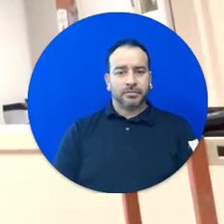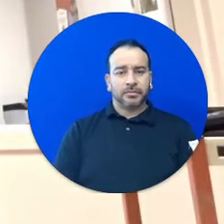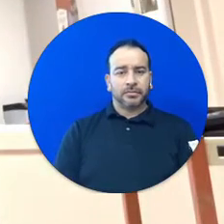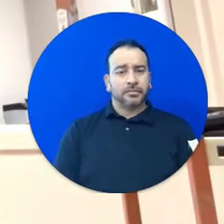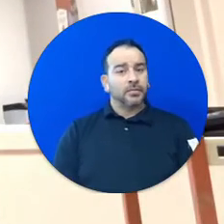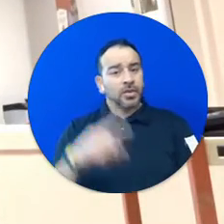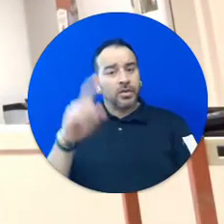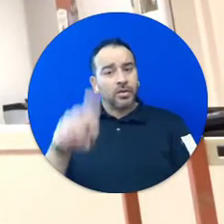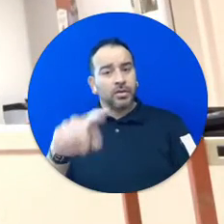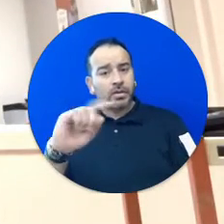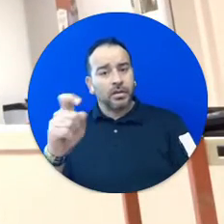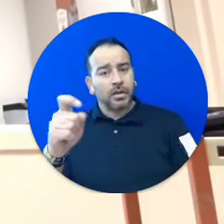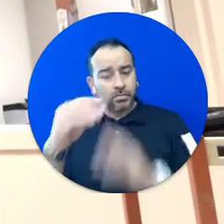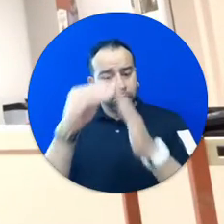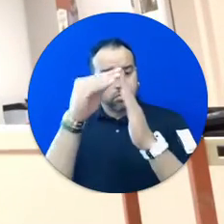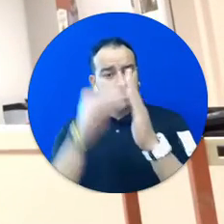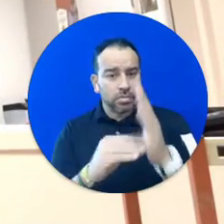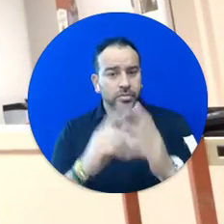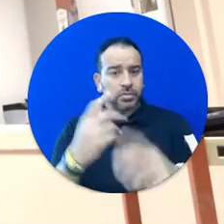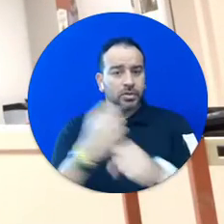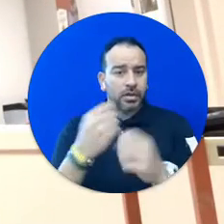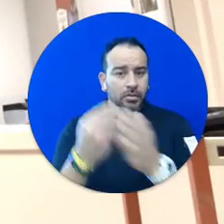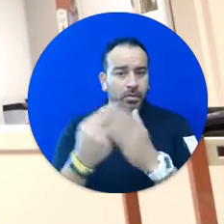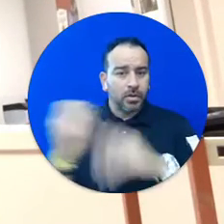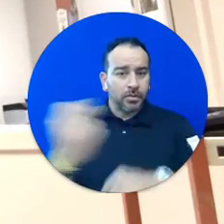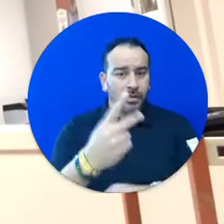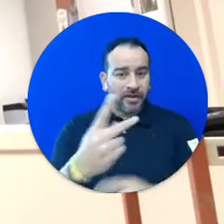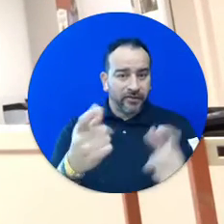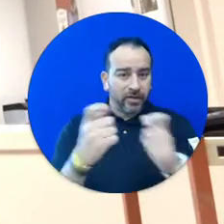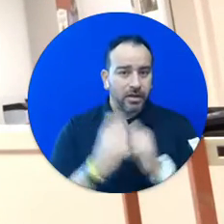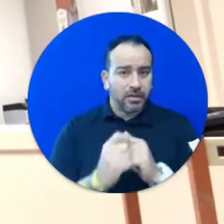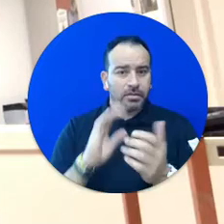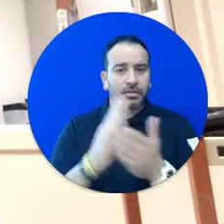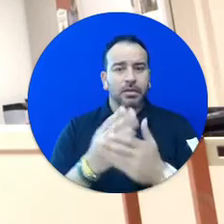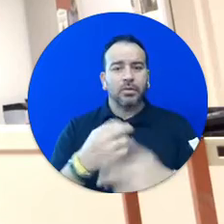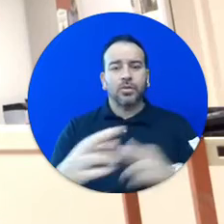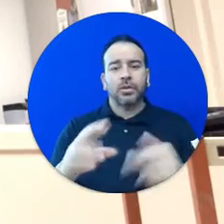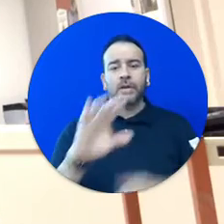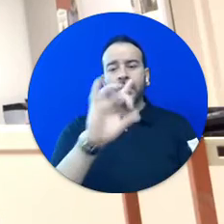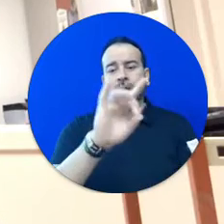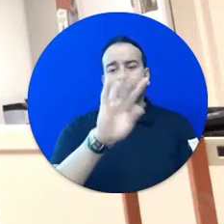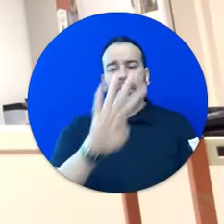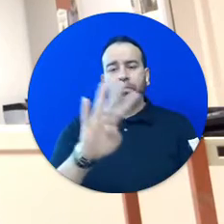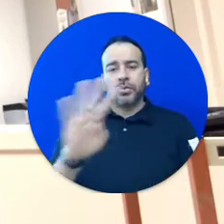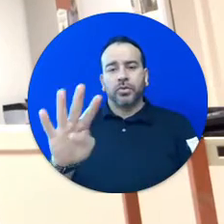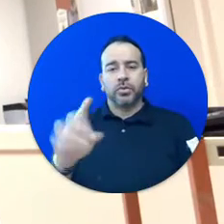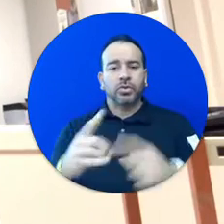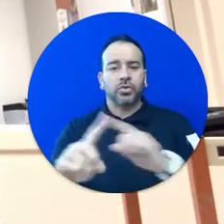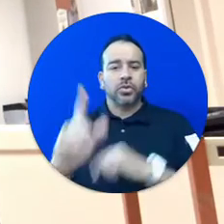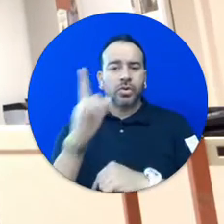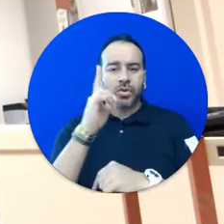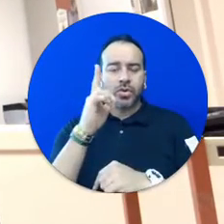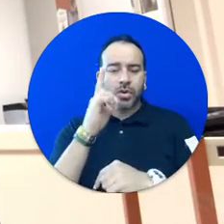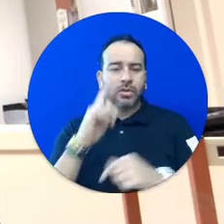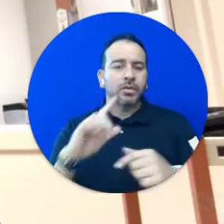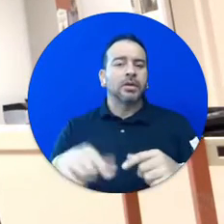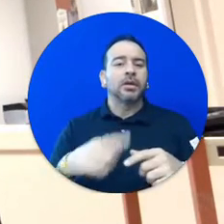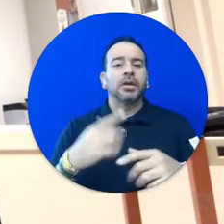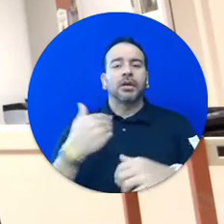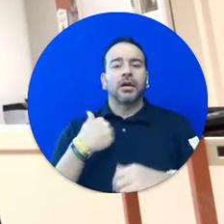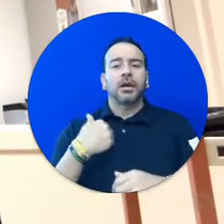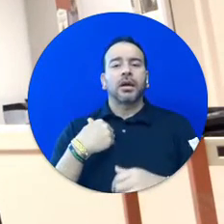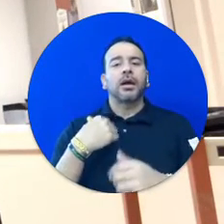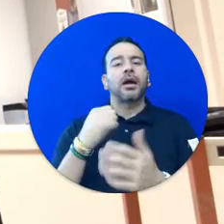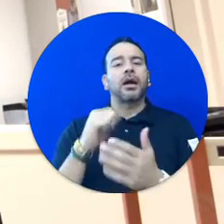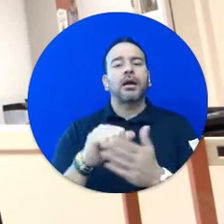Need your tax return filled so that you can get your refund fast? Stop by room 844 during your lunch shift and have the Academy